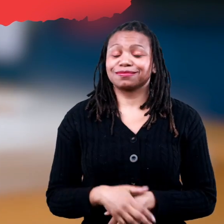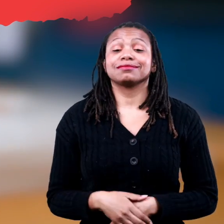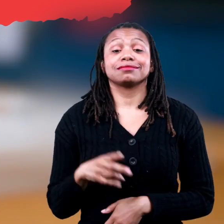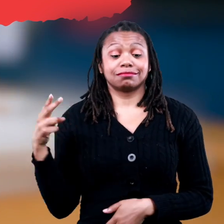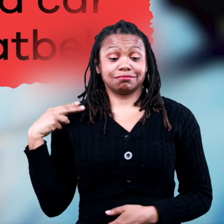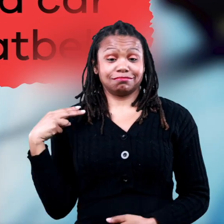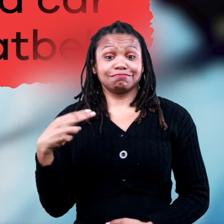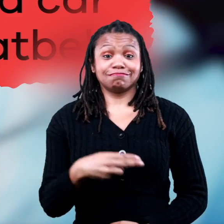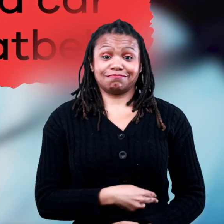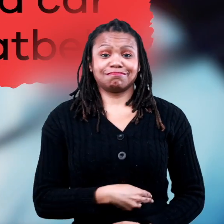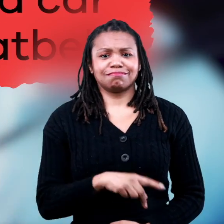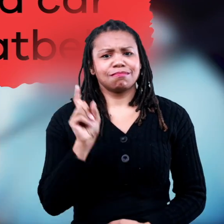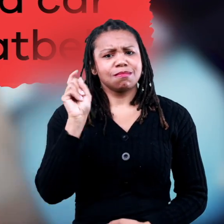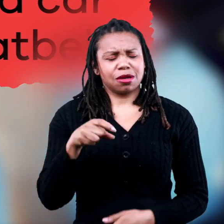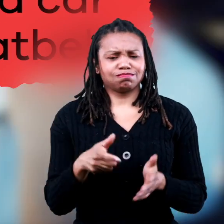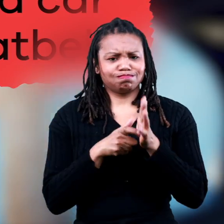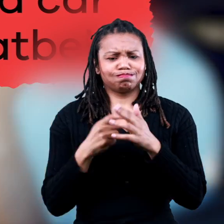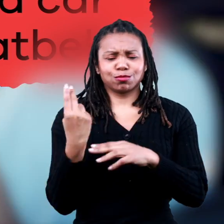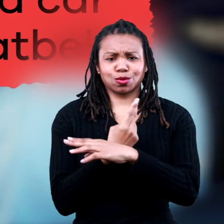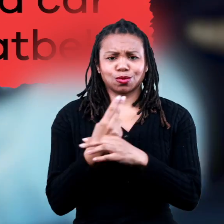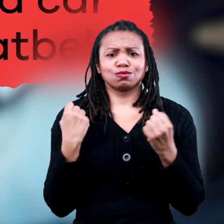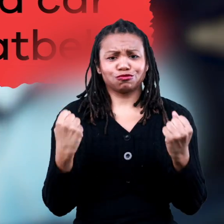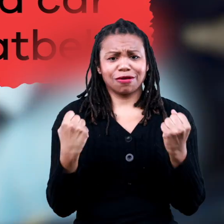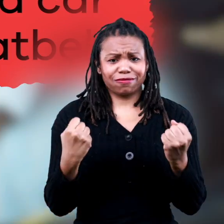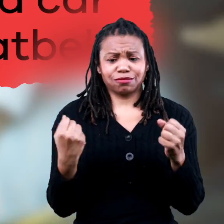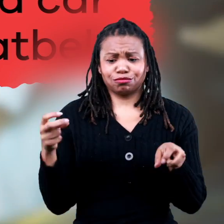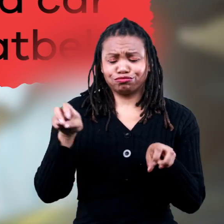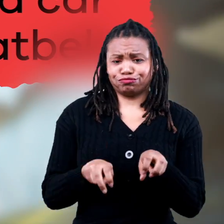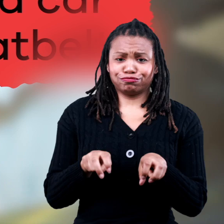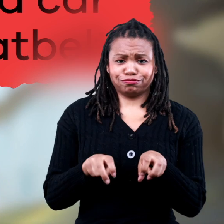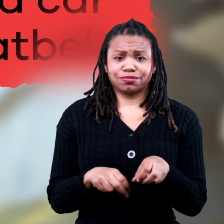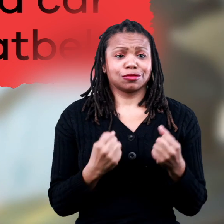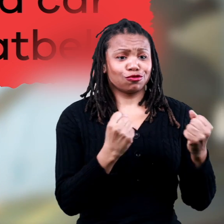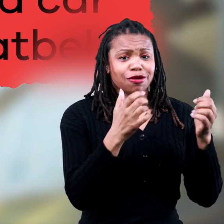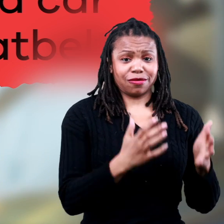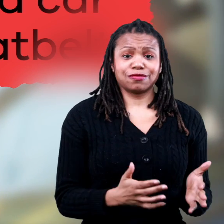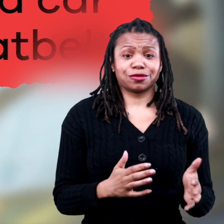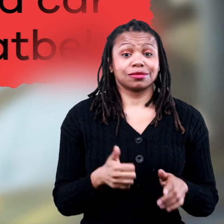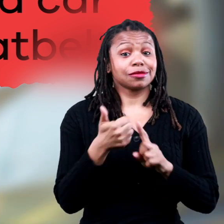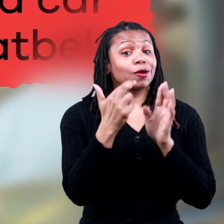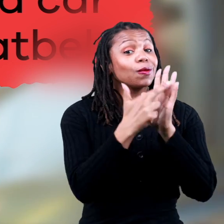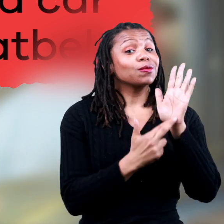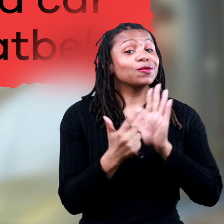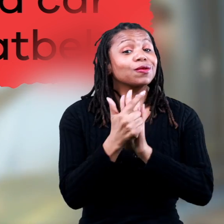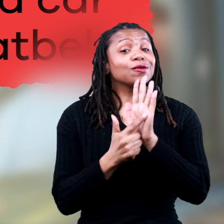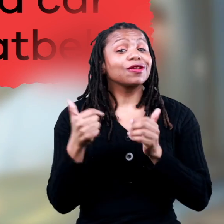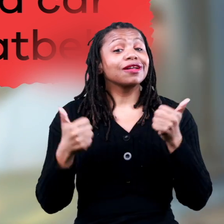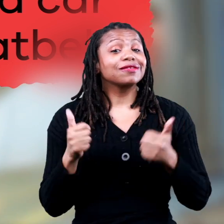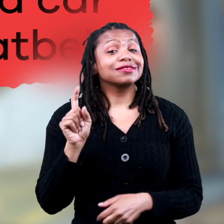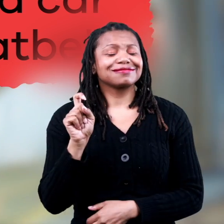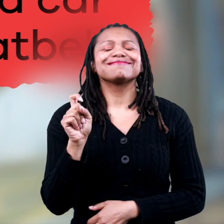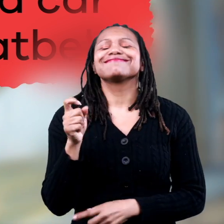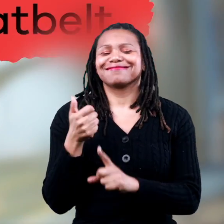Law. Everyone riding in a car needs to wear a seatbelt.